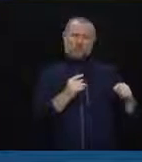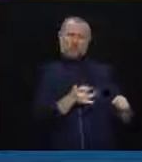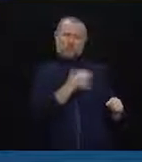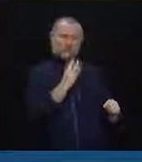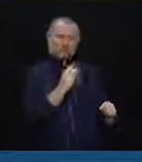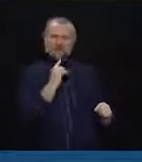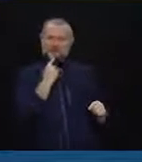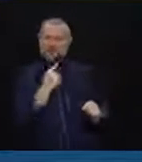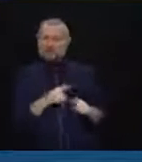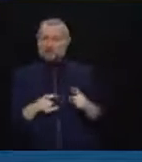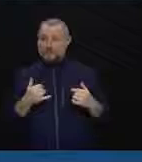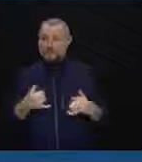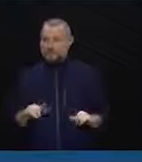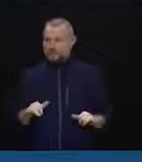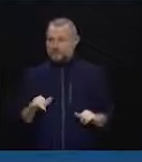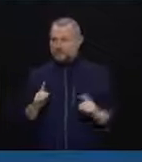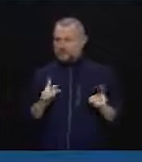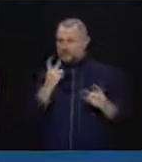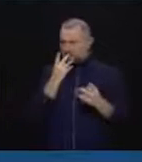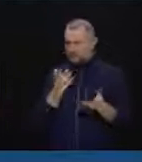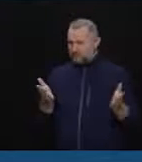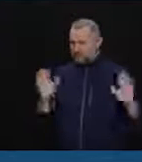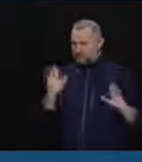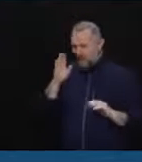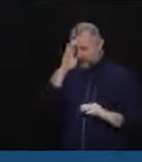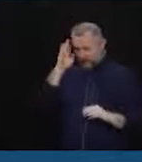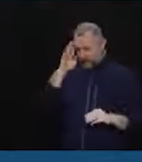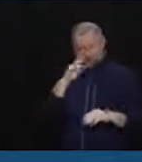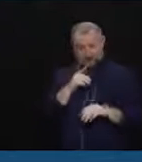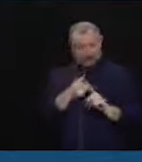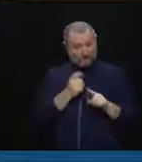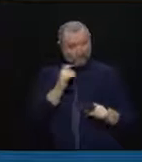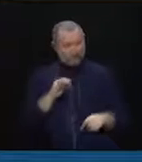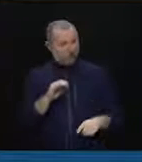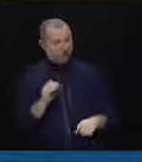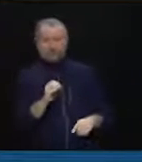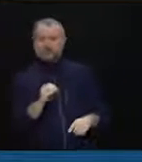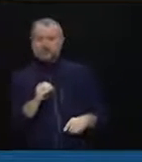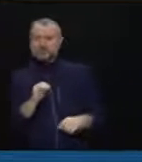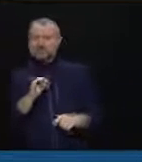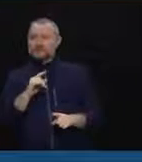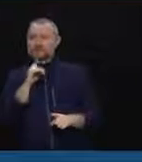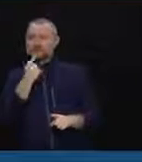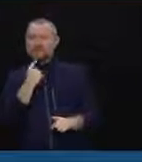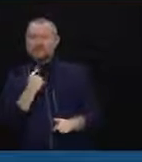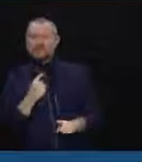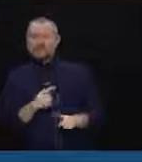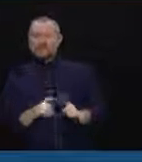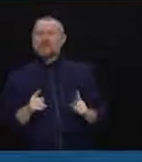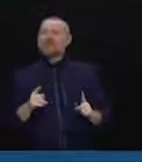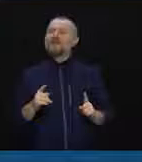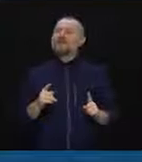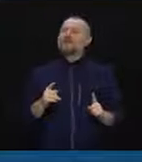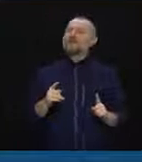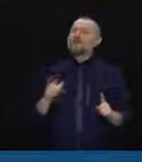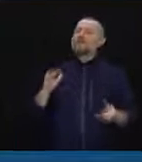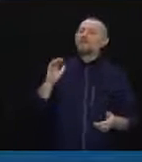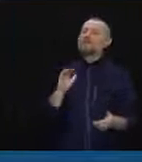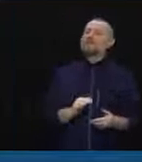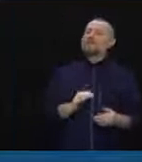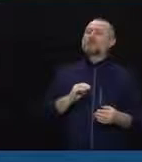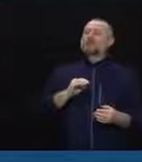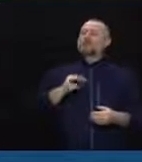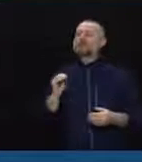today because of Omicron. So it is something we still take very, very seriously, but that's a smaller ratio. And I